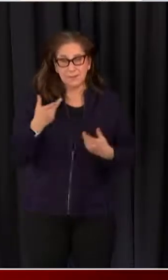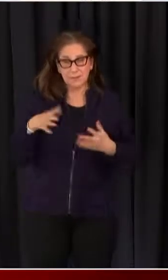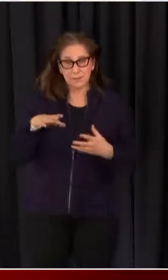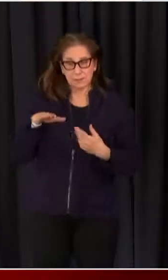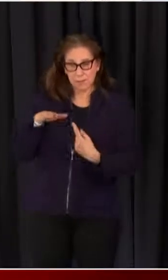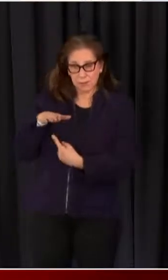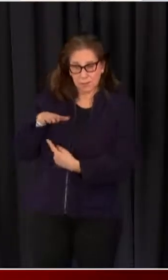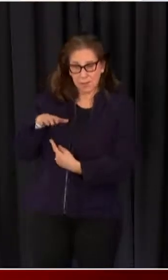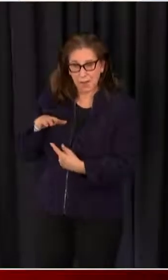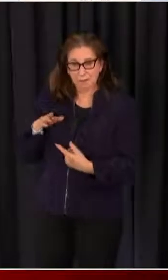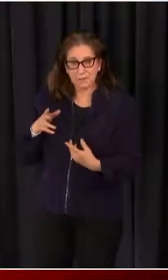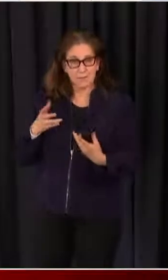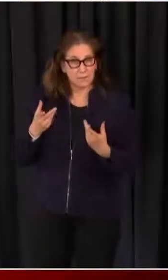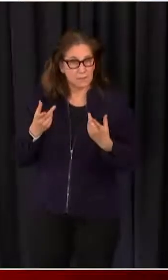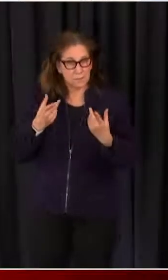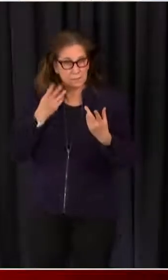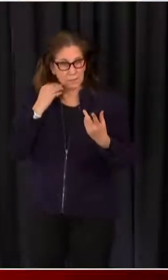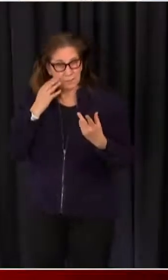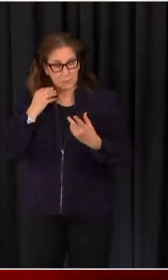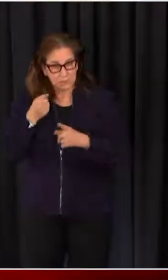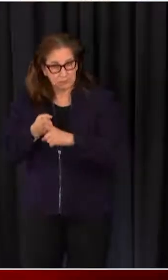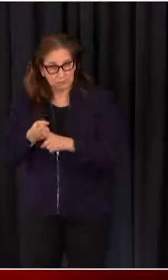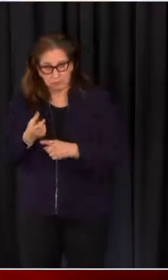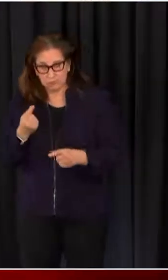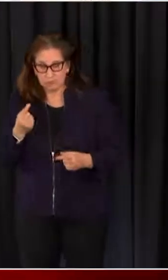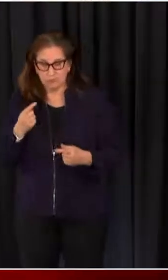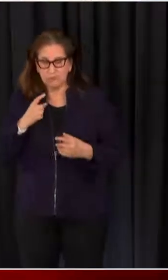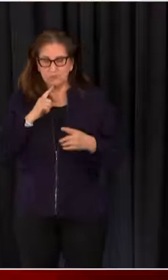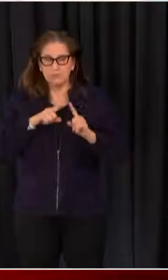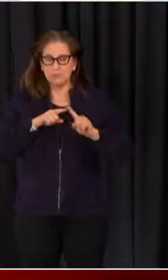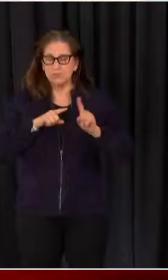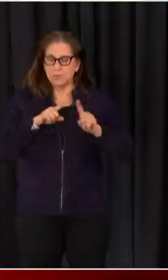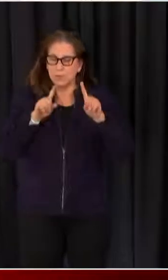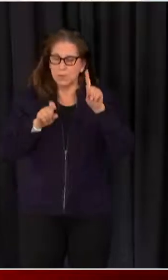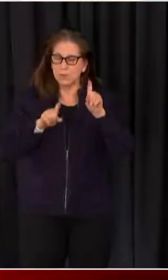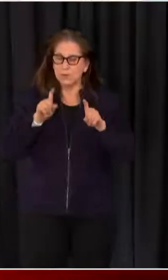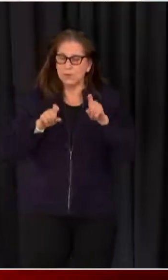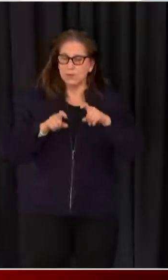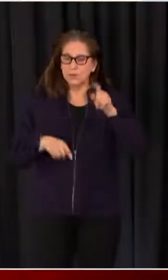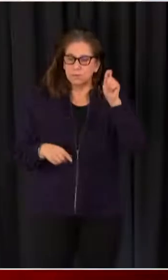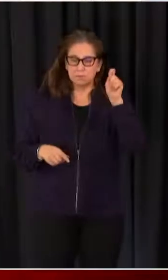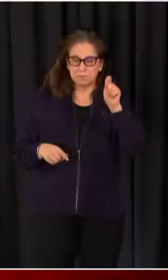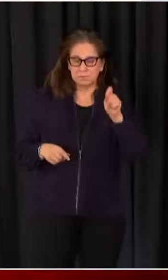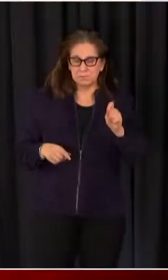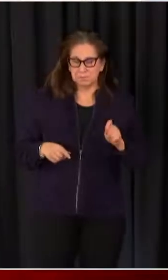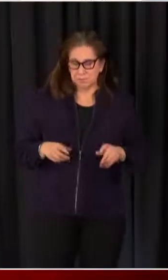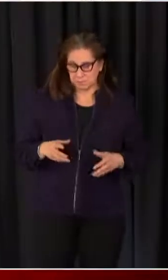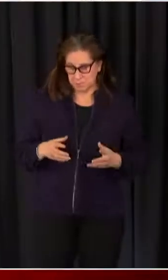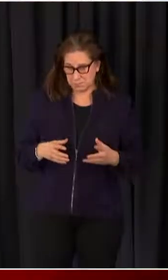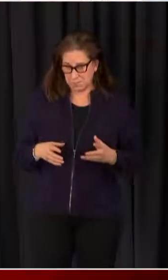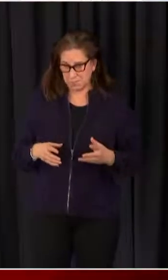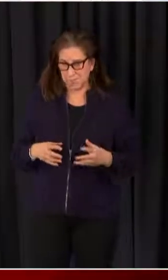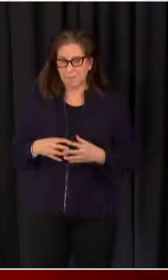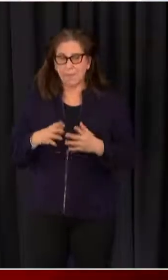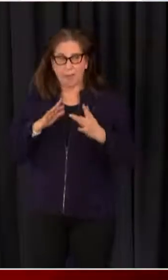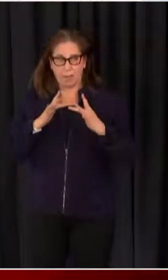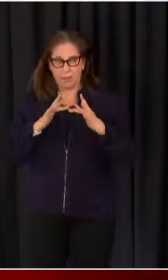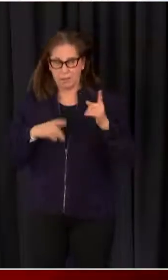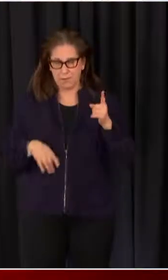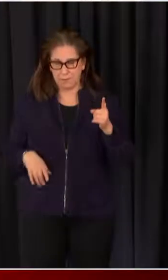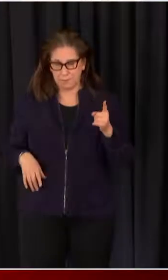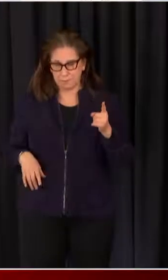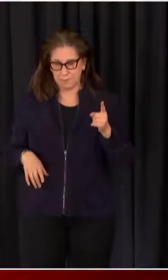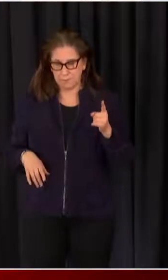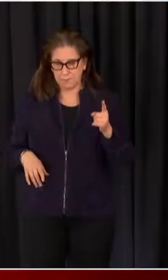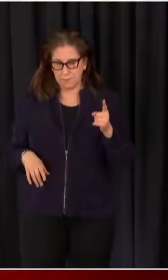or quarantine for COVID at this moment. And all of these questions you can actually see already on the portal